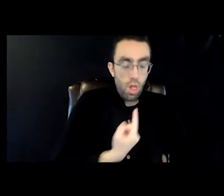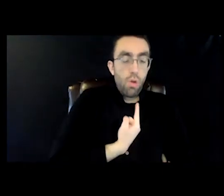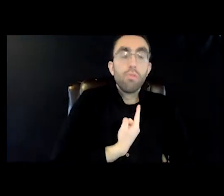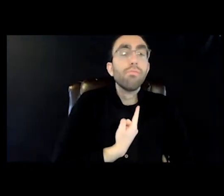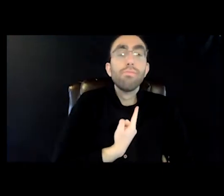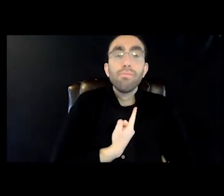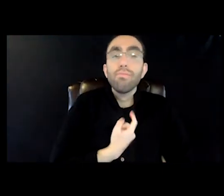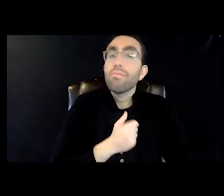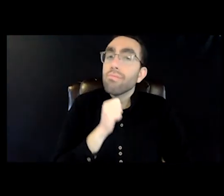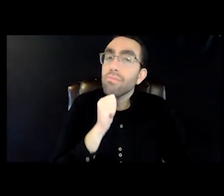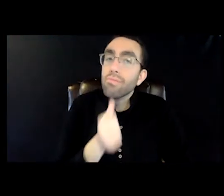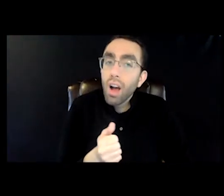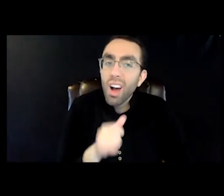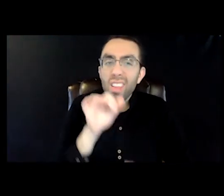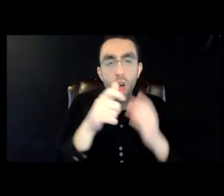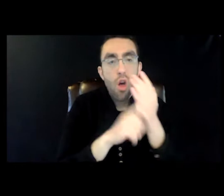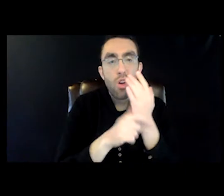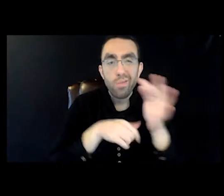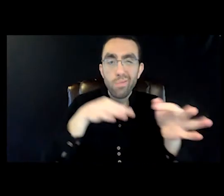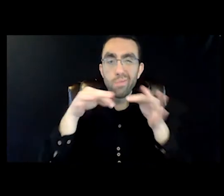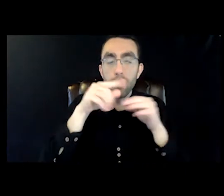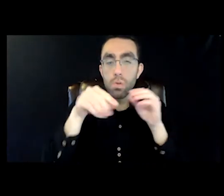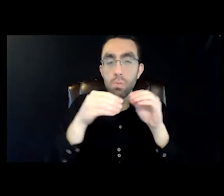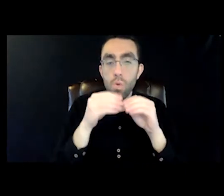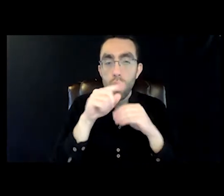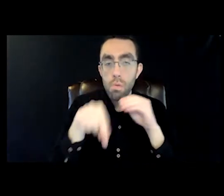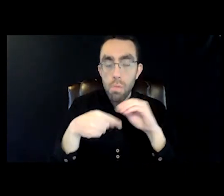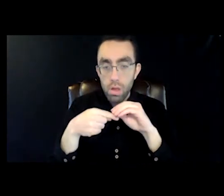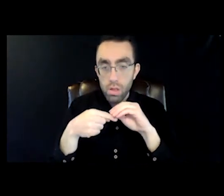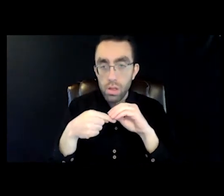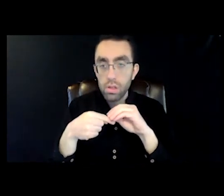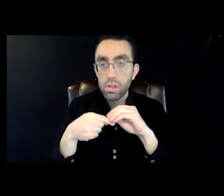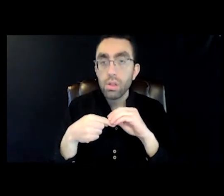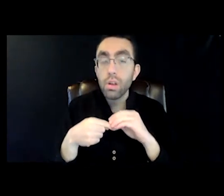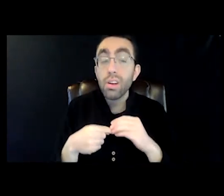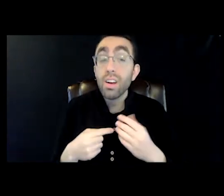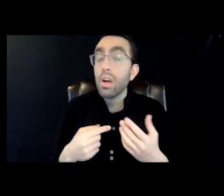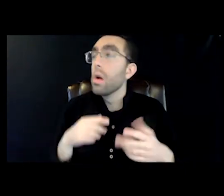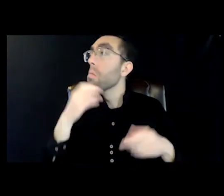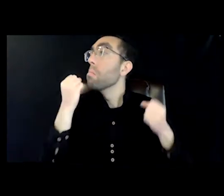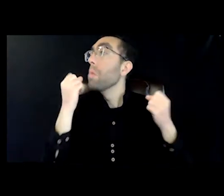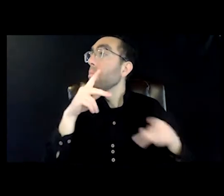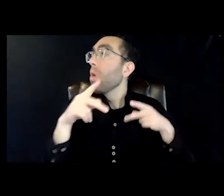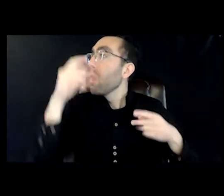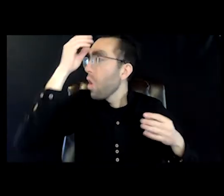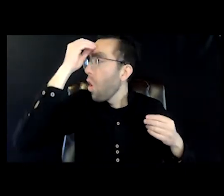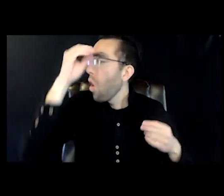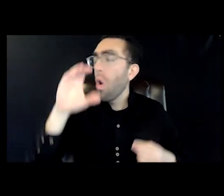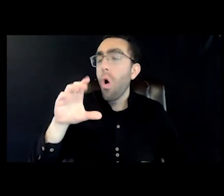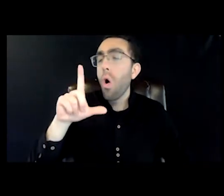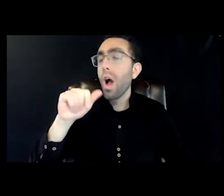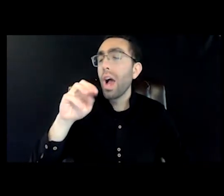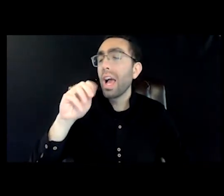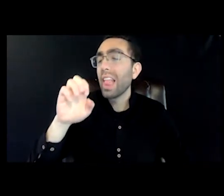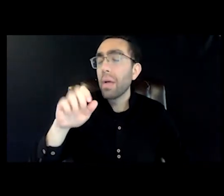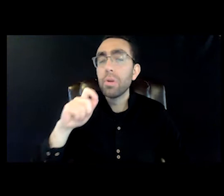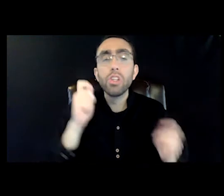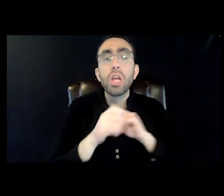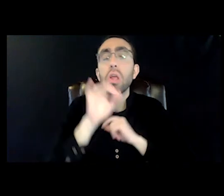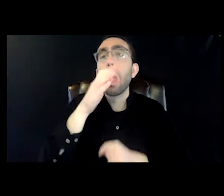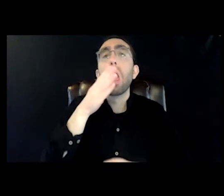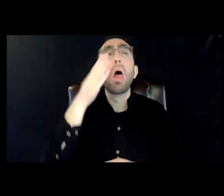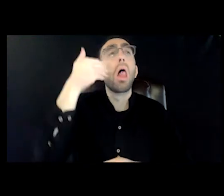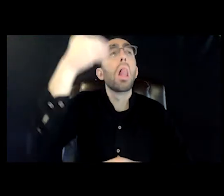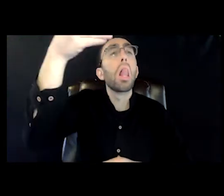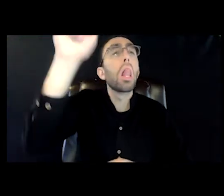piece to that. I think this idea of climate change as a future issue, I think focusing on things like sea level rise in